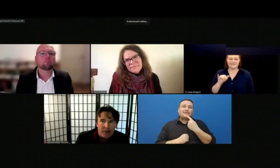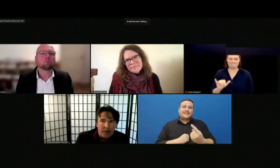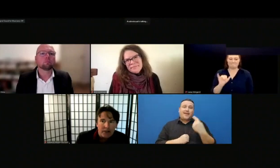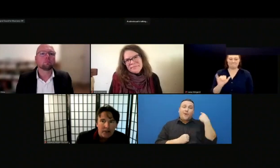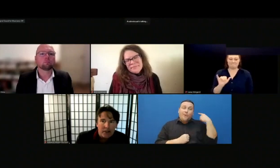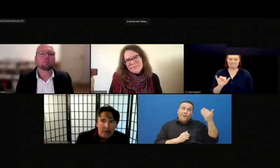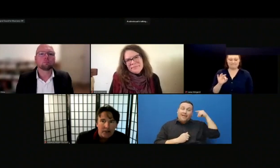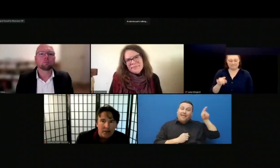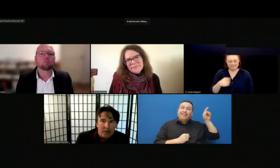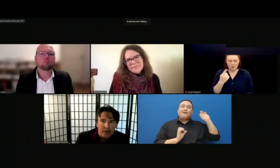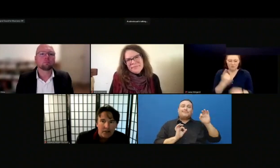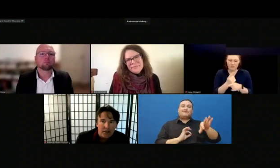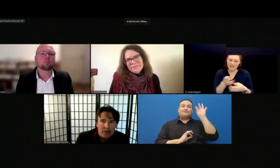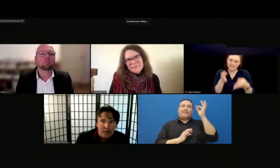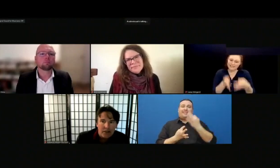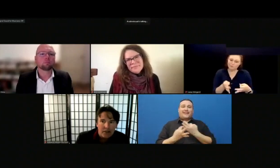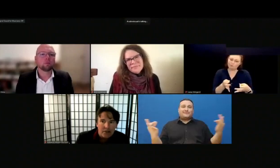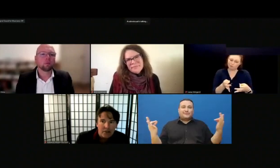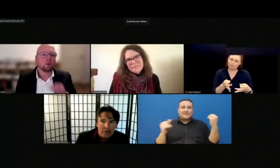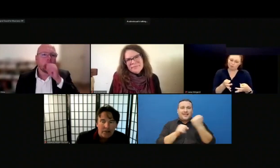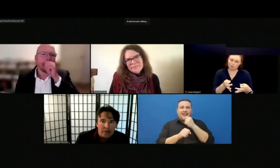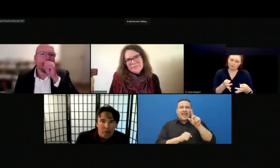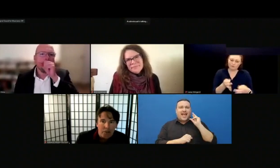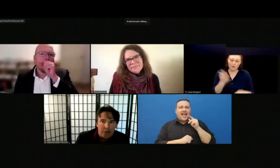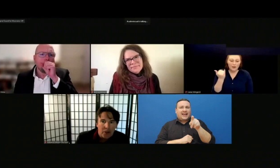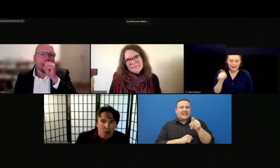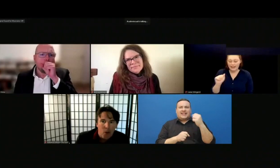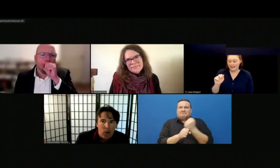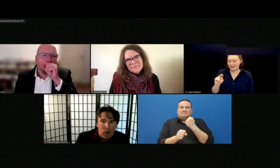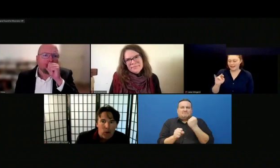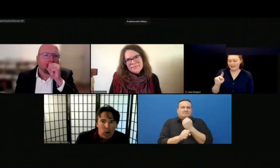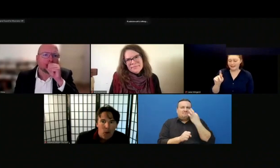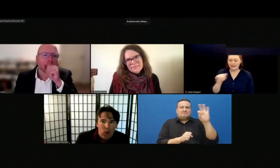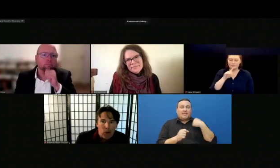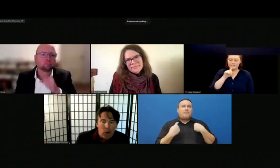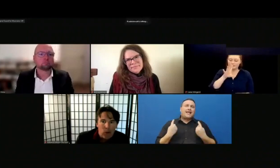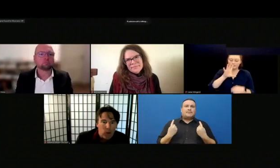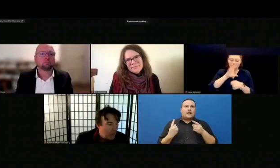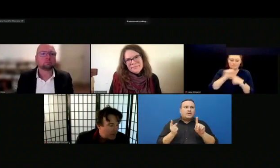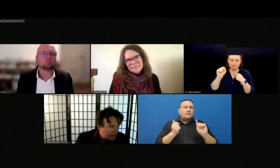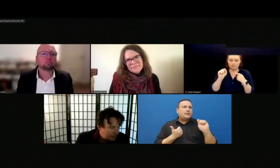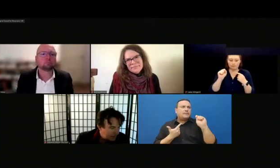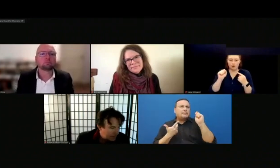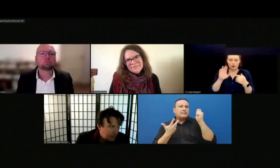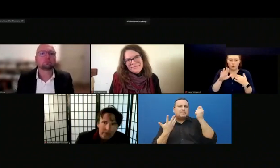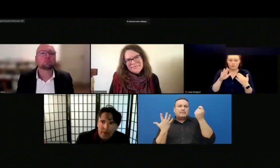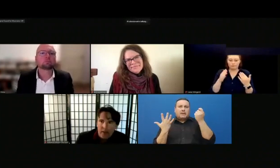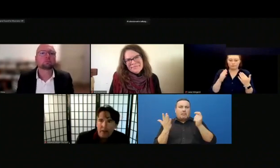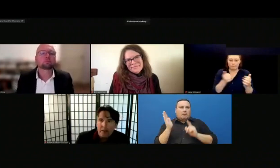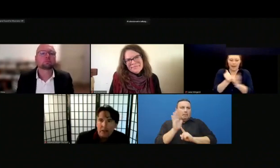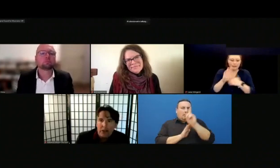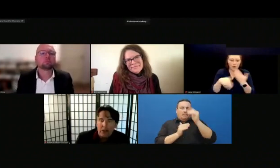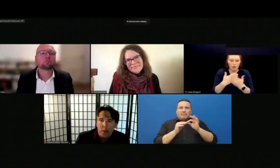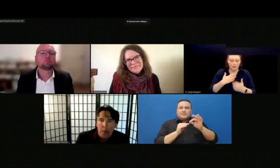the right choice, as Anita's work exceeded all my expectations. Anita has